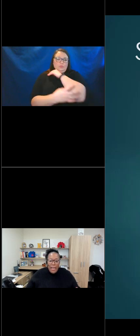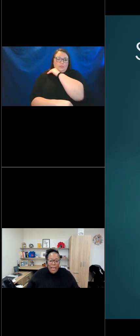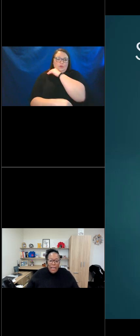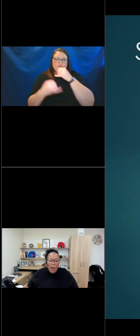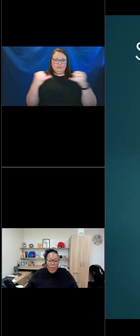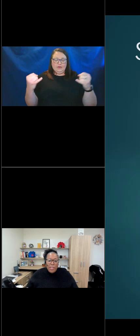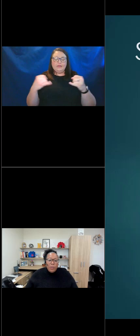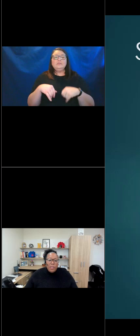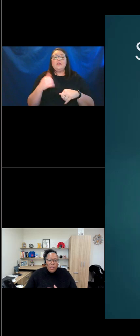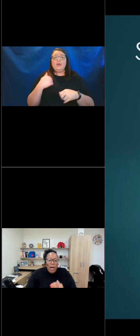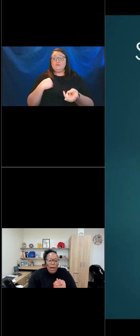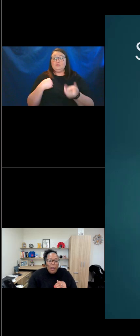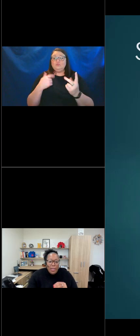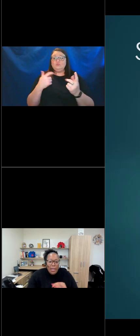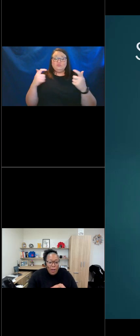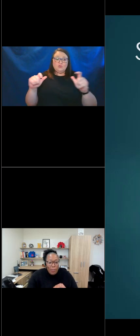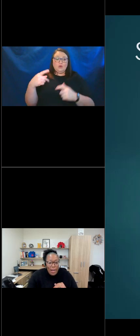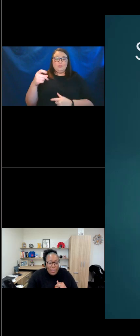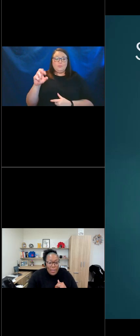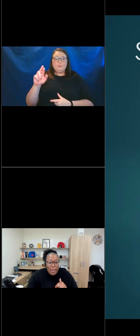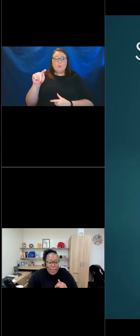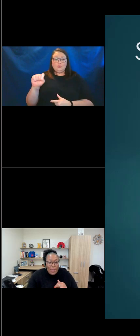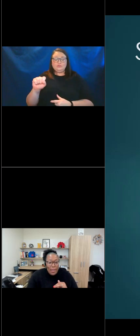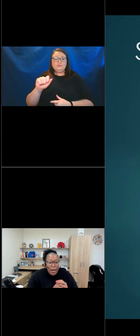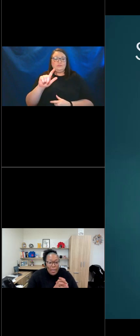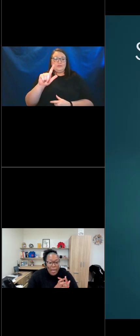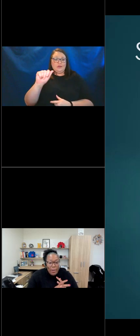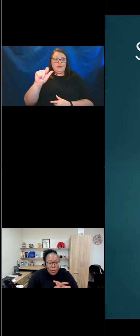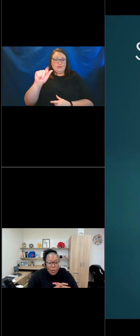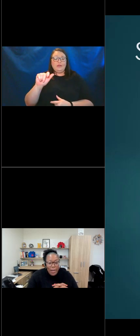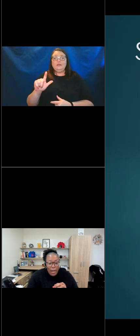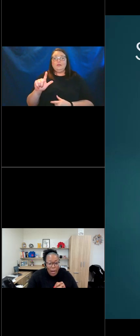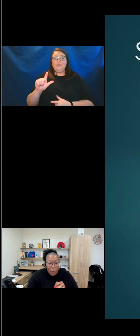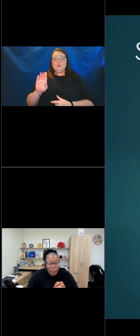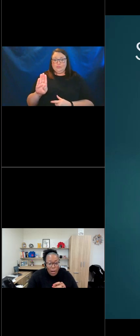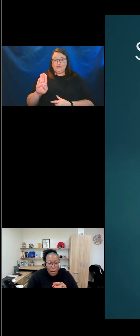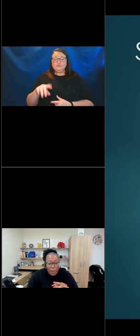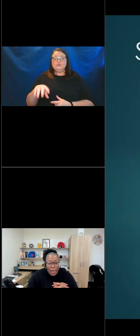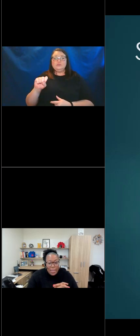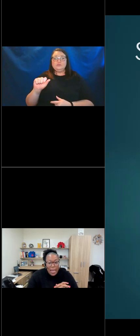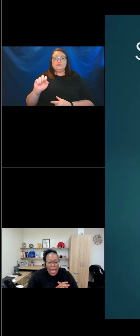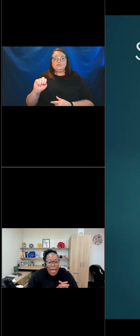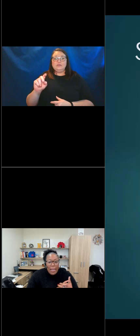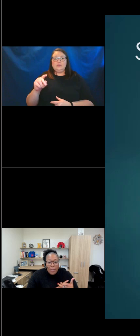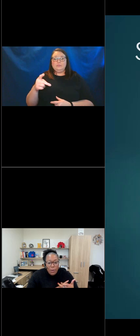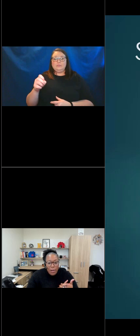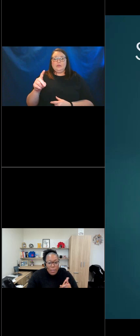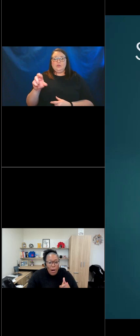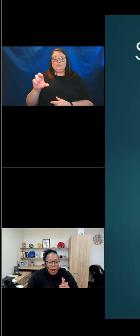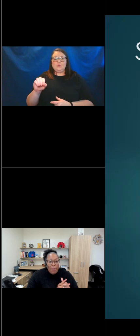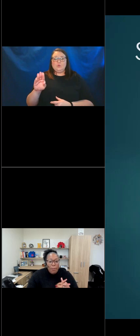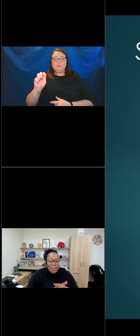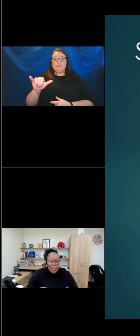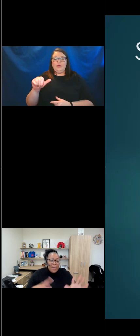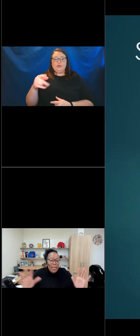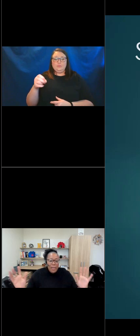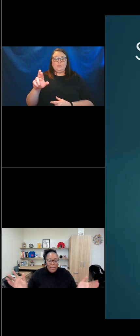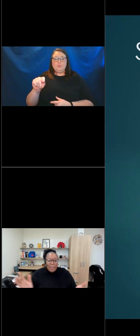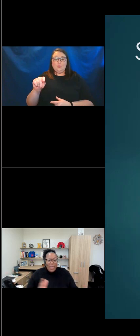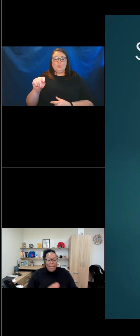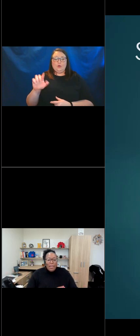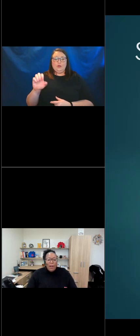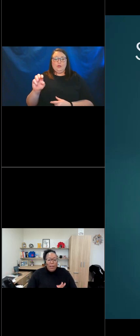in LA and Long Beach, which together comprise the San Pedro Bay port complex. And these ports are the